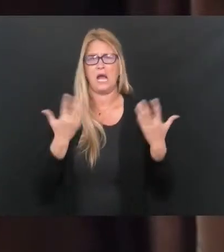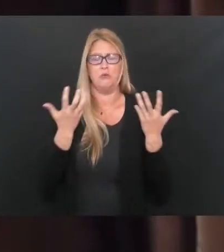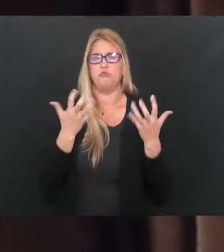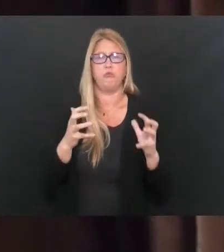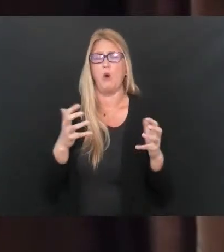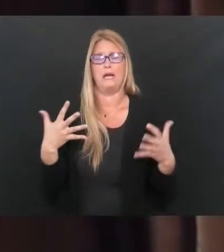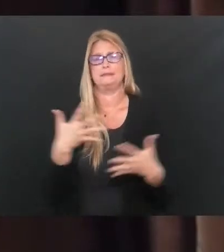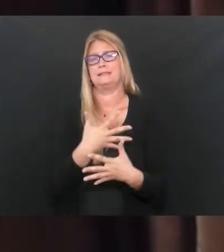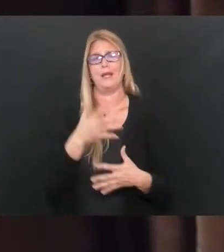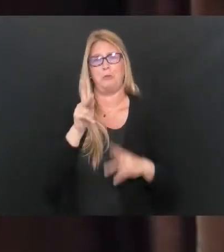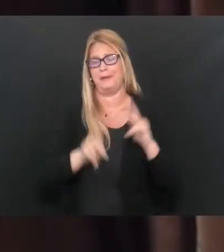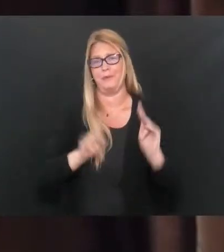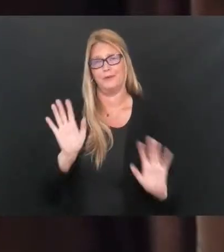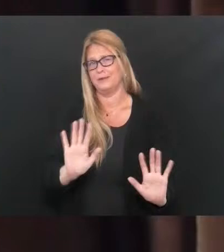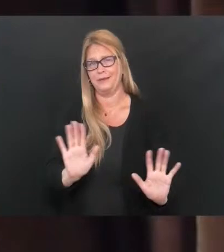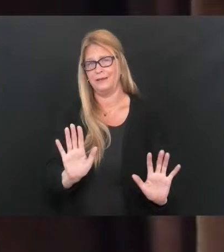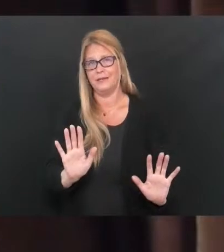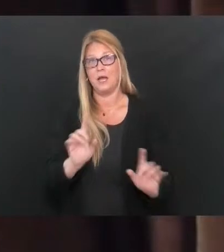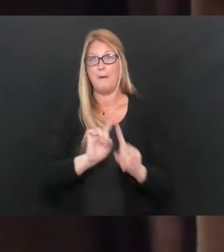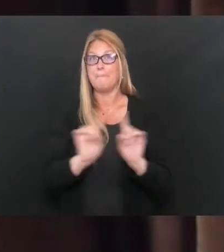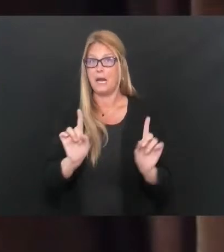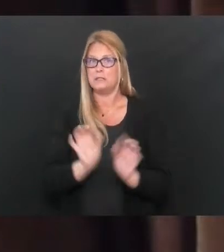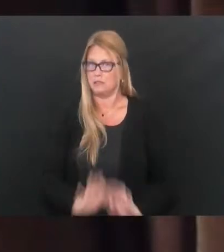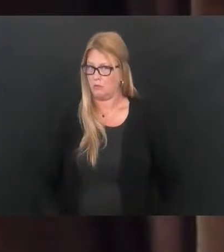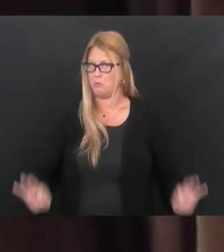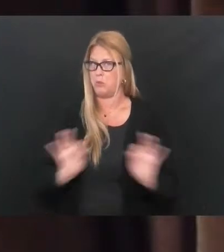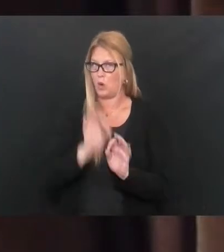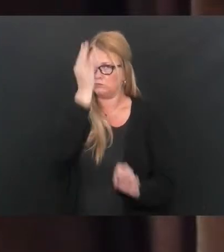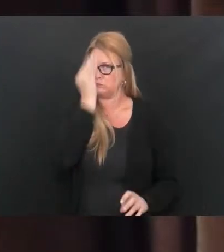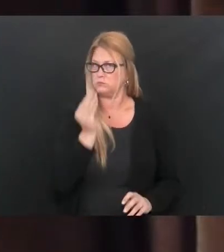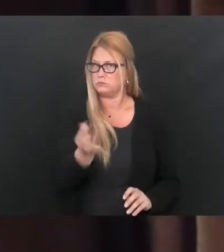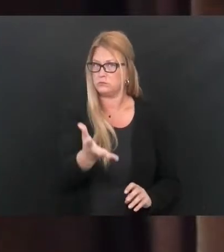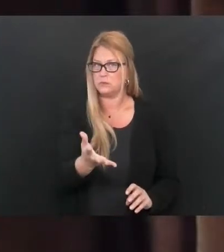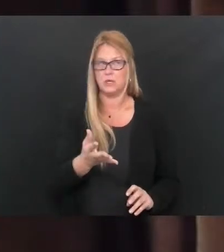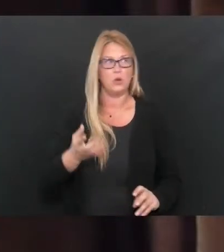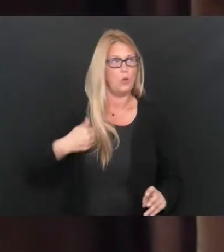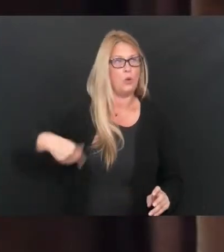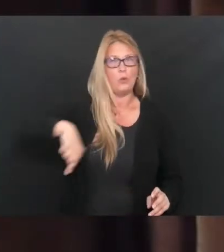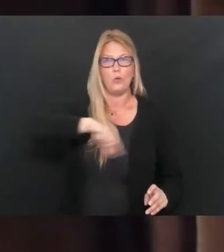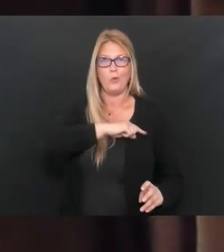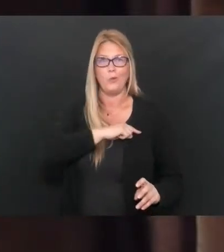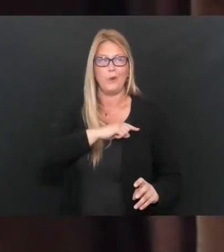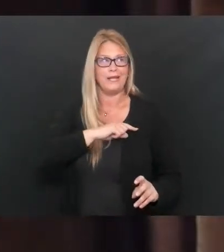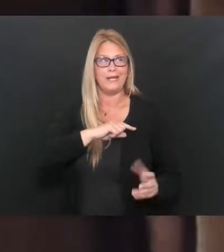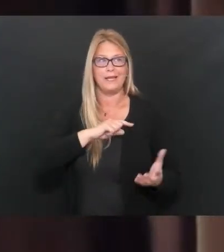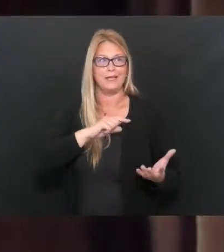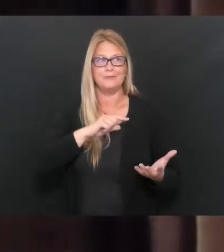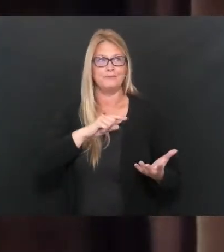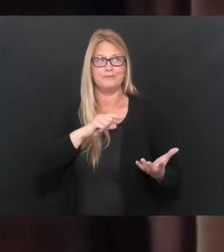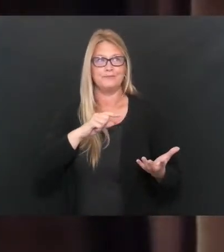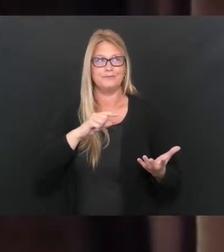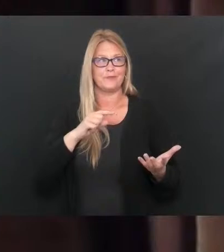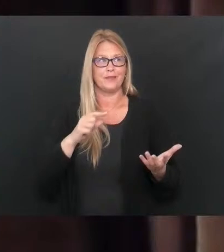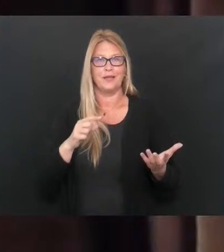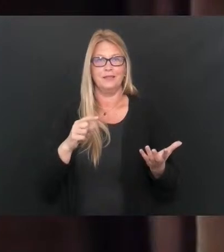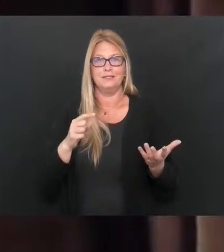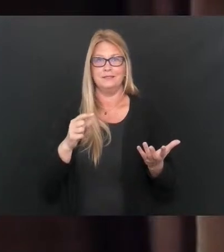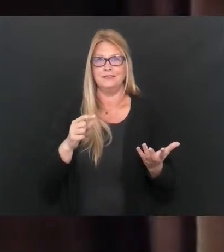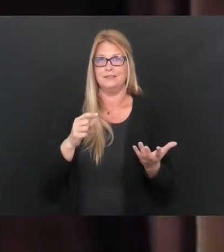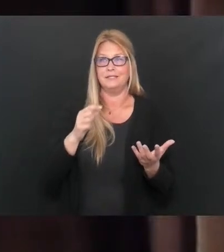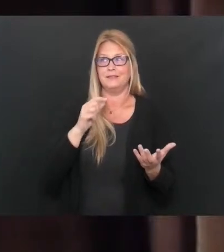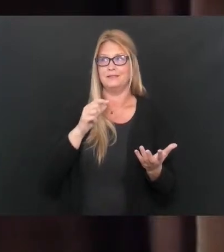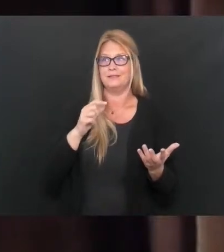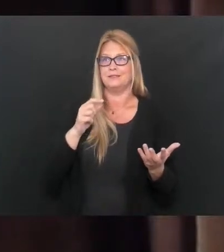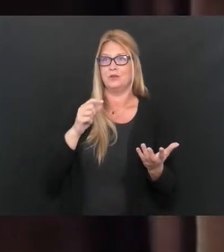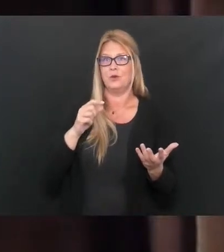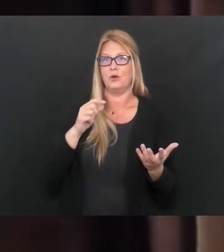people, although I think it's important to recognize that nobody has a pass on